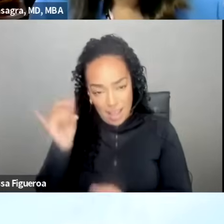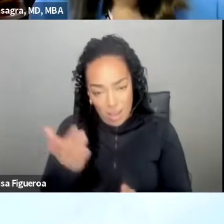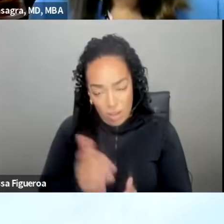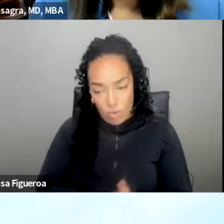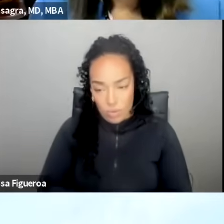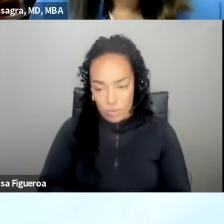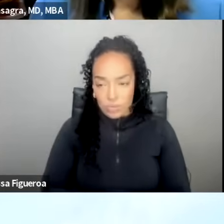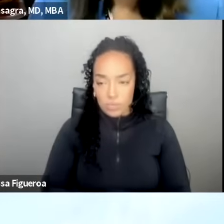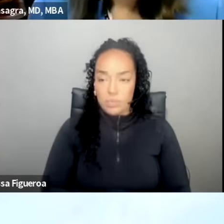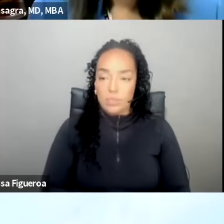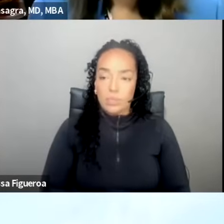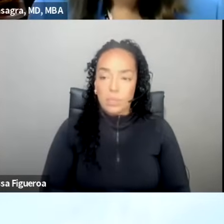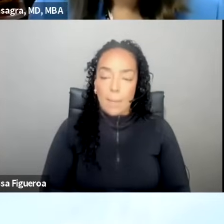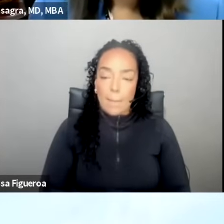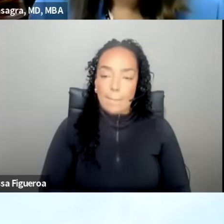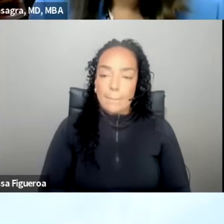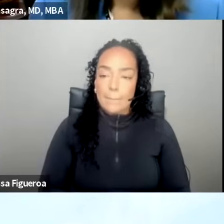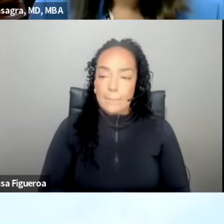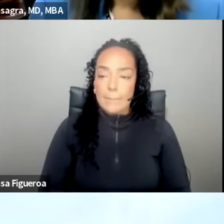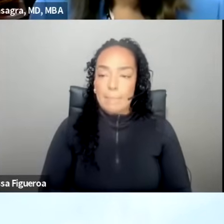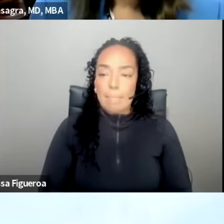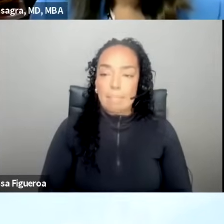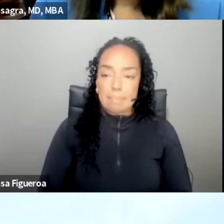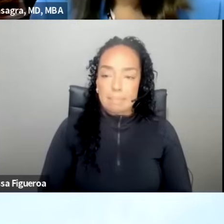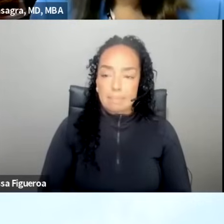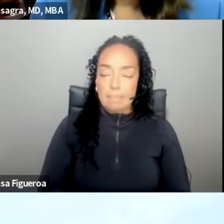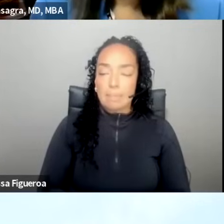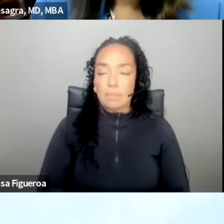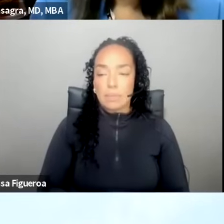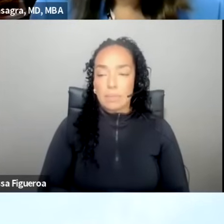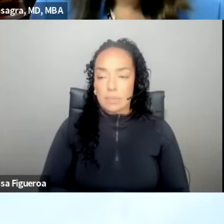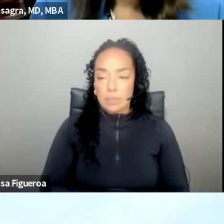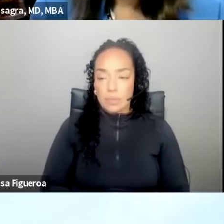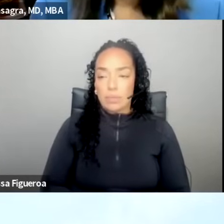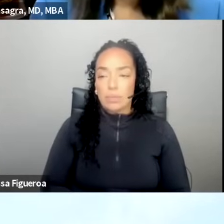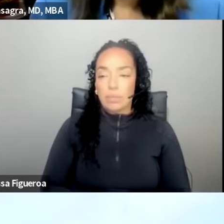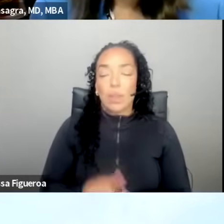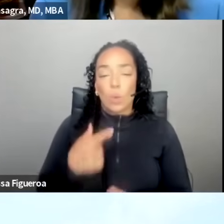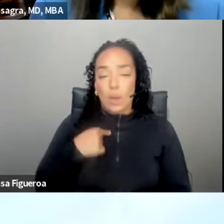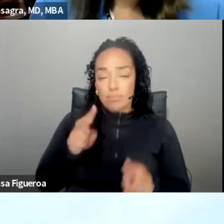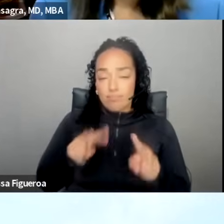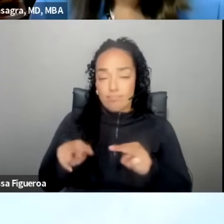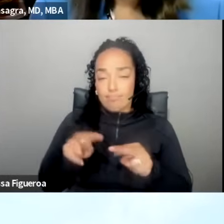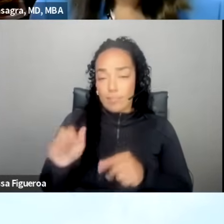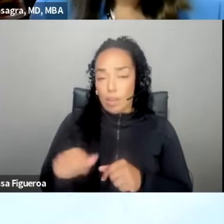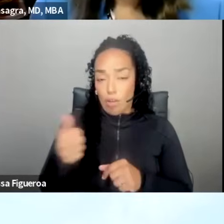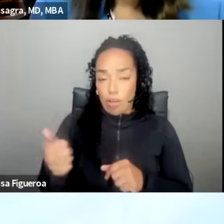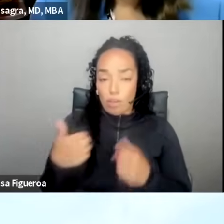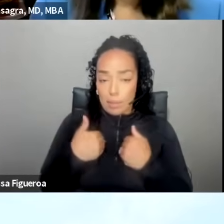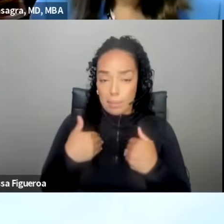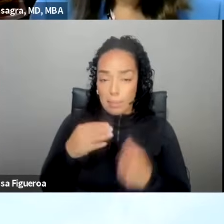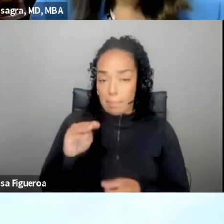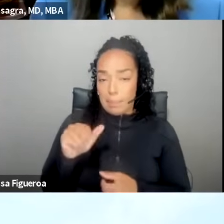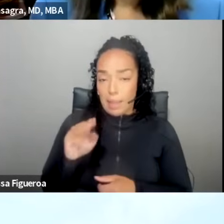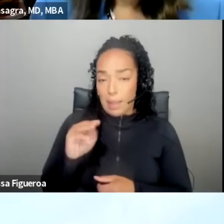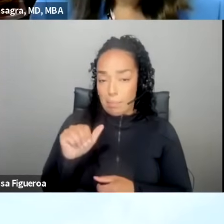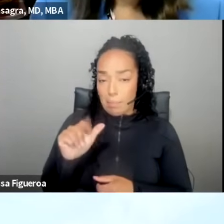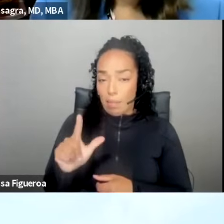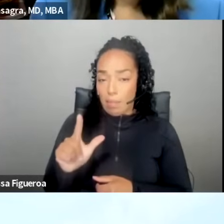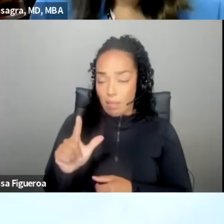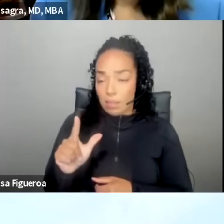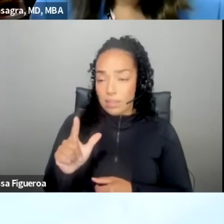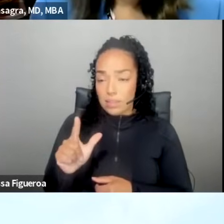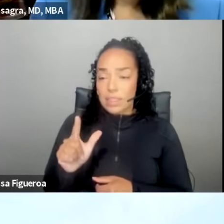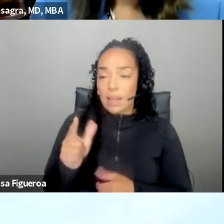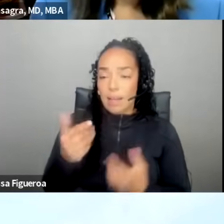Yeah, on the surveillance in other mammals, we, as you know, have